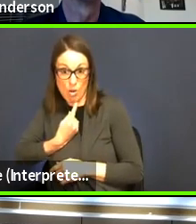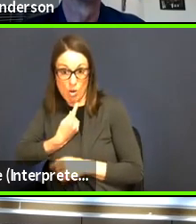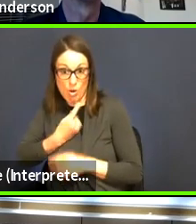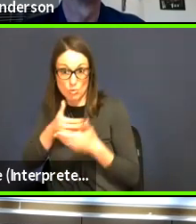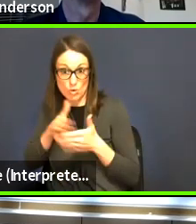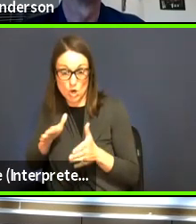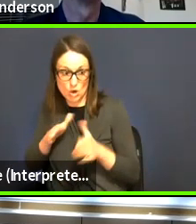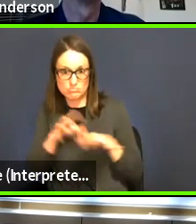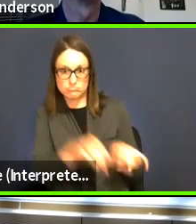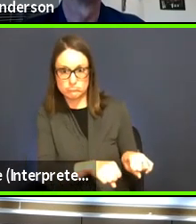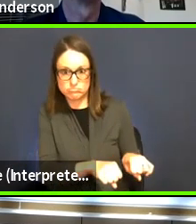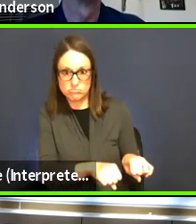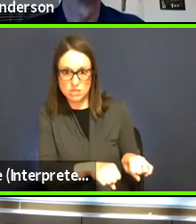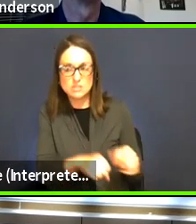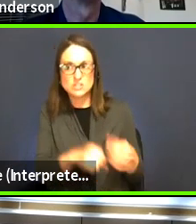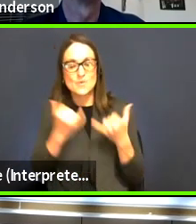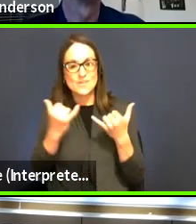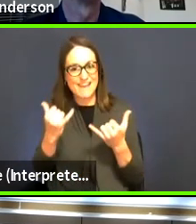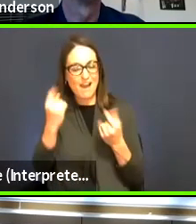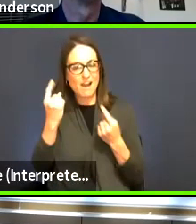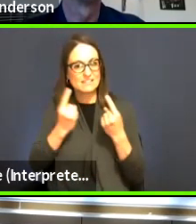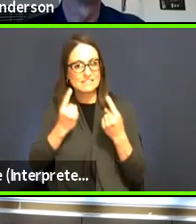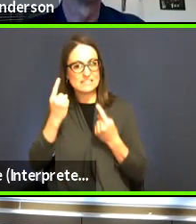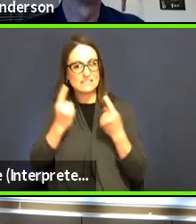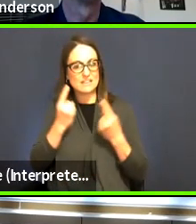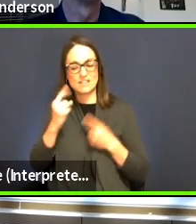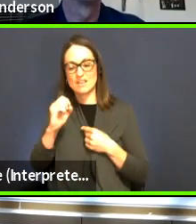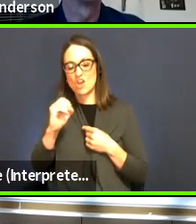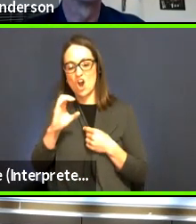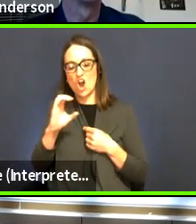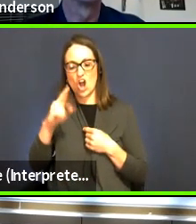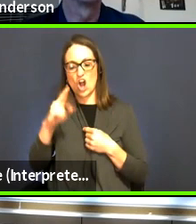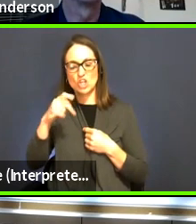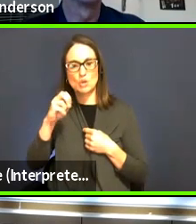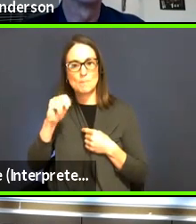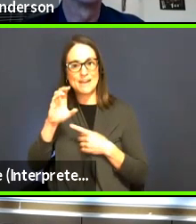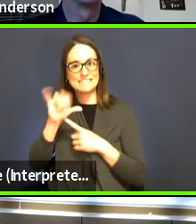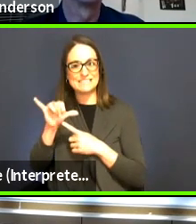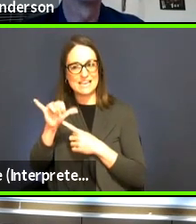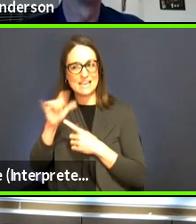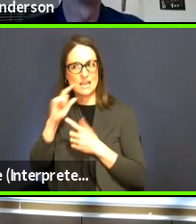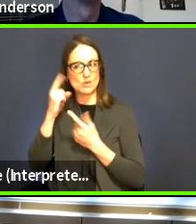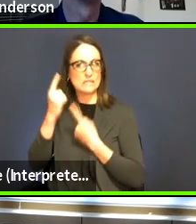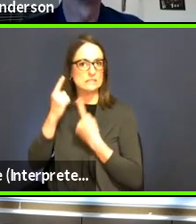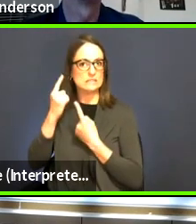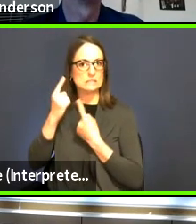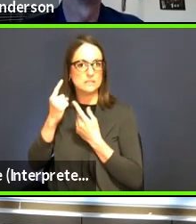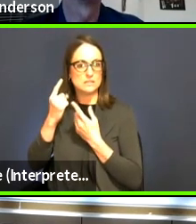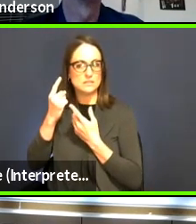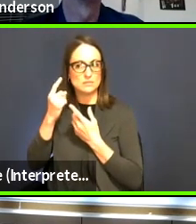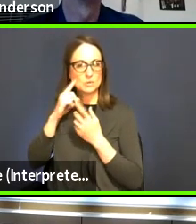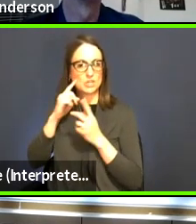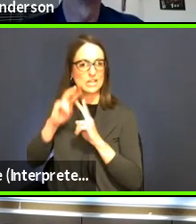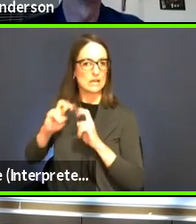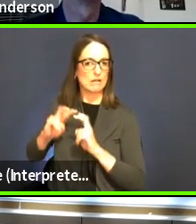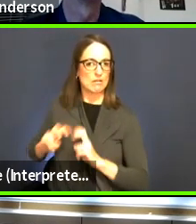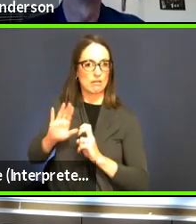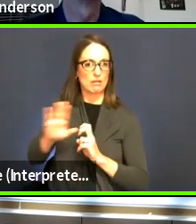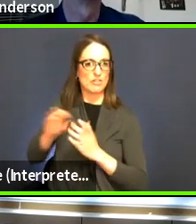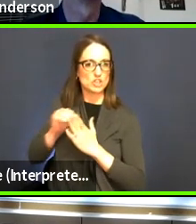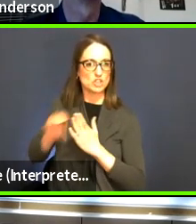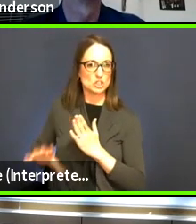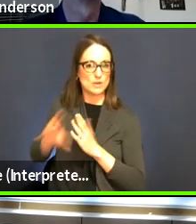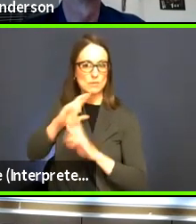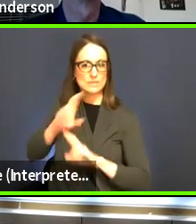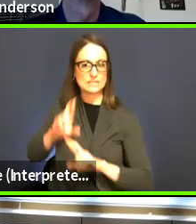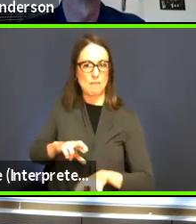our occupancy and what the student response is as we start making assignments. What is our